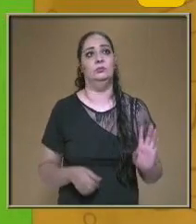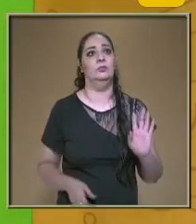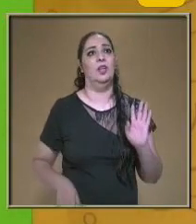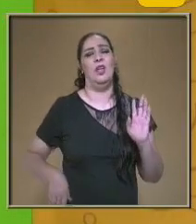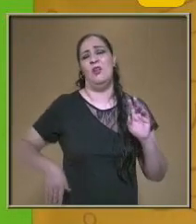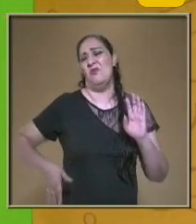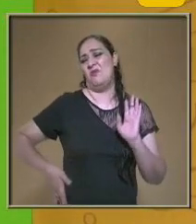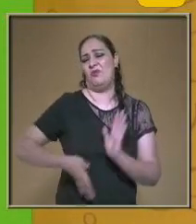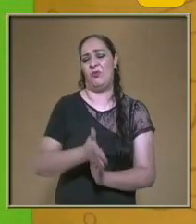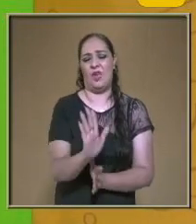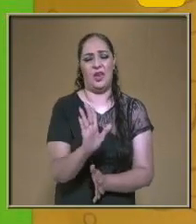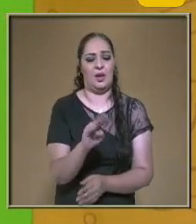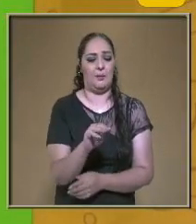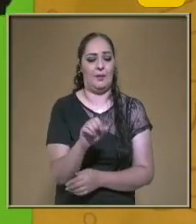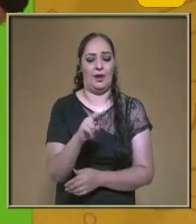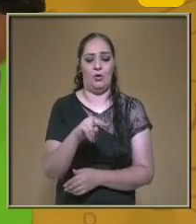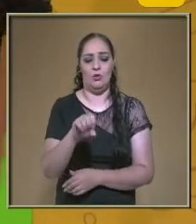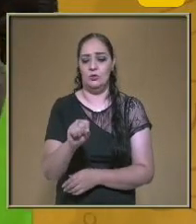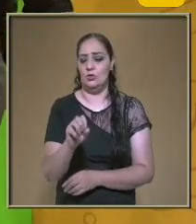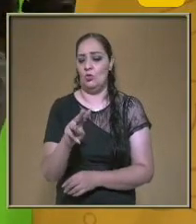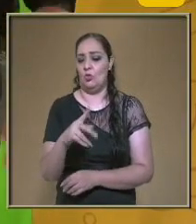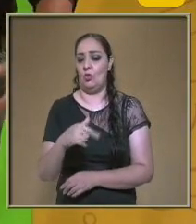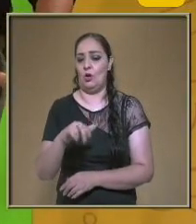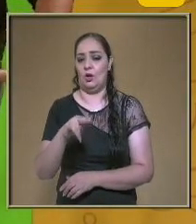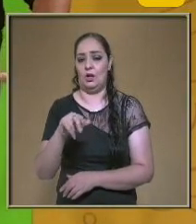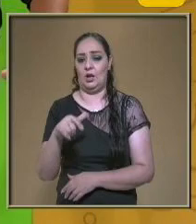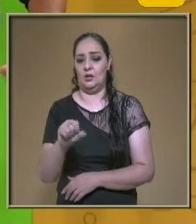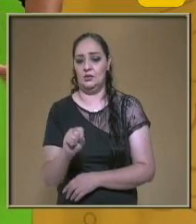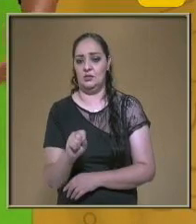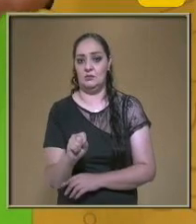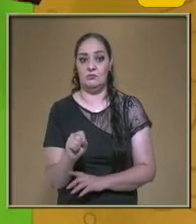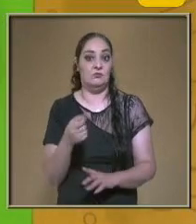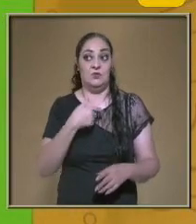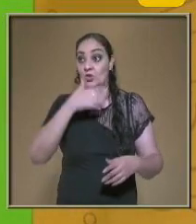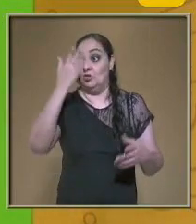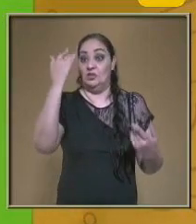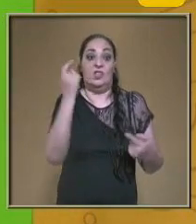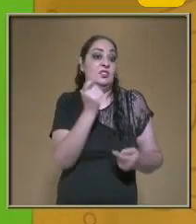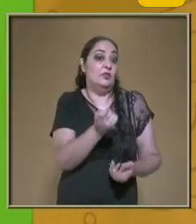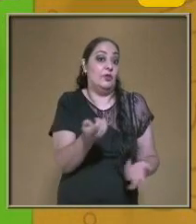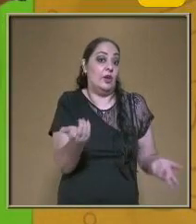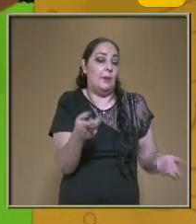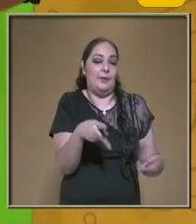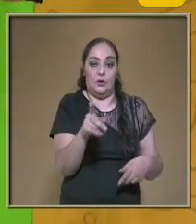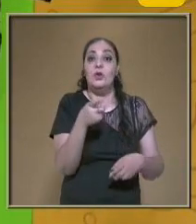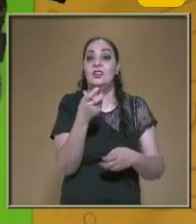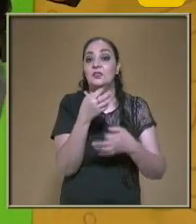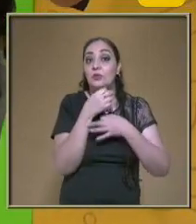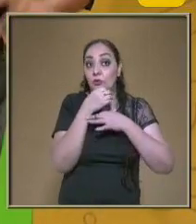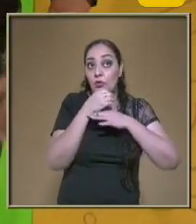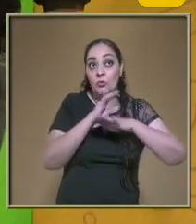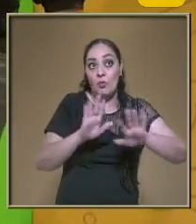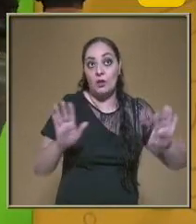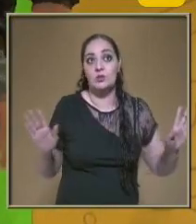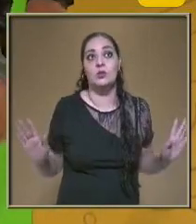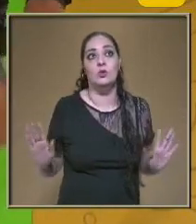guangas. I don't get the idea what is this, okay? But this is information, something just to informate, okay? Well